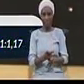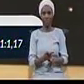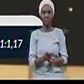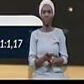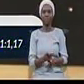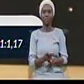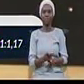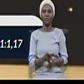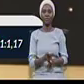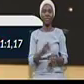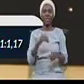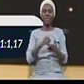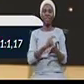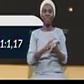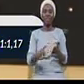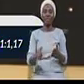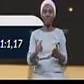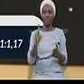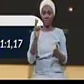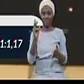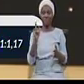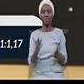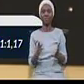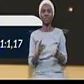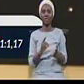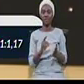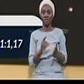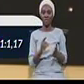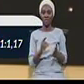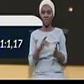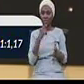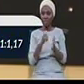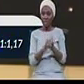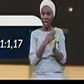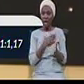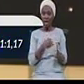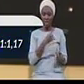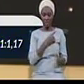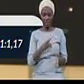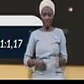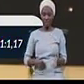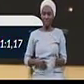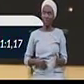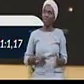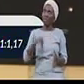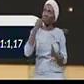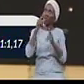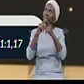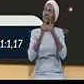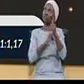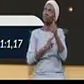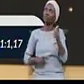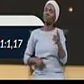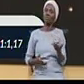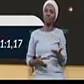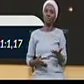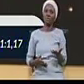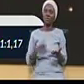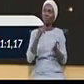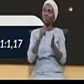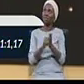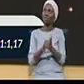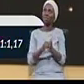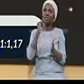verse 17 of that same chapter, it says, and David said unto God, is it not I